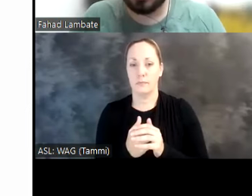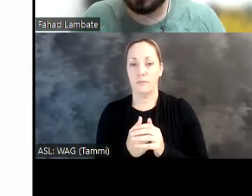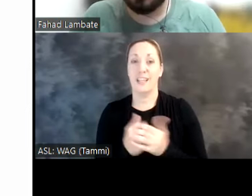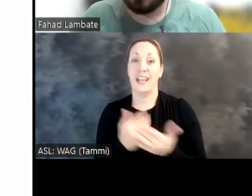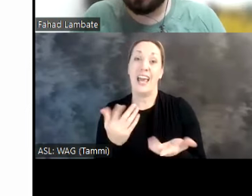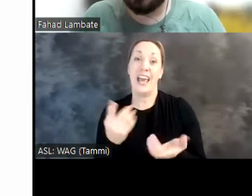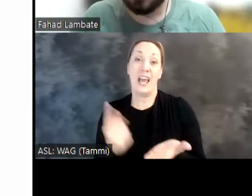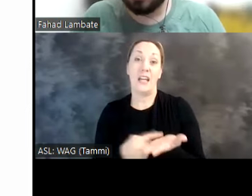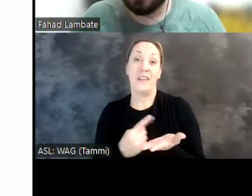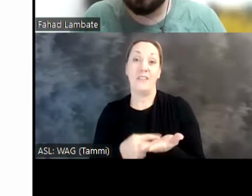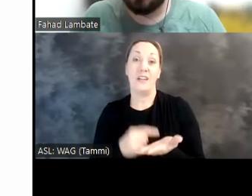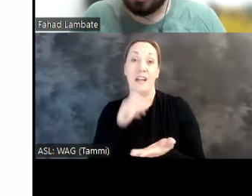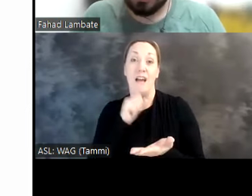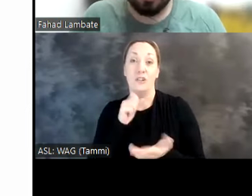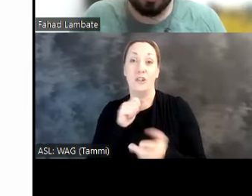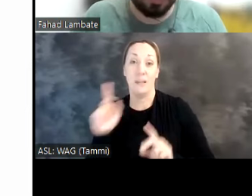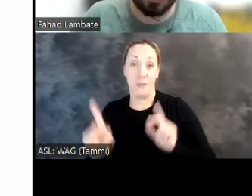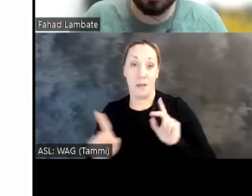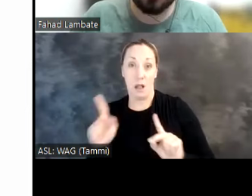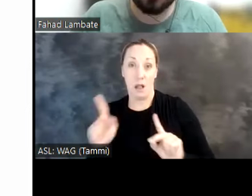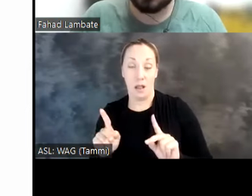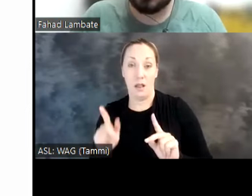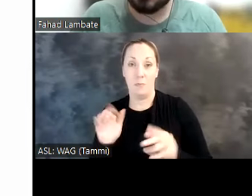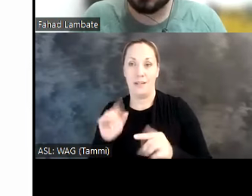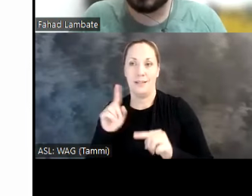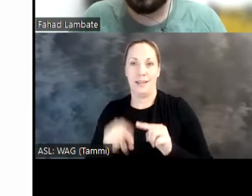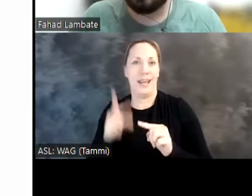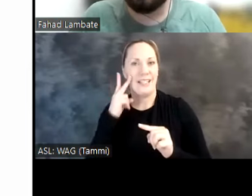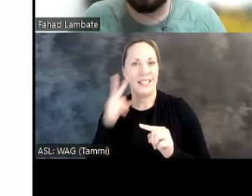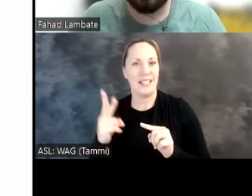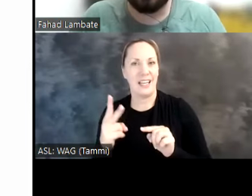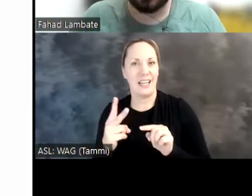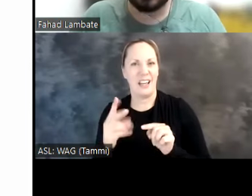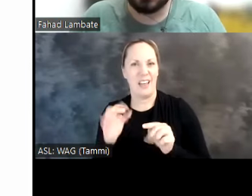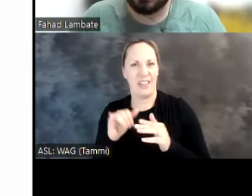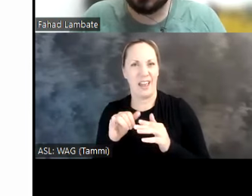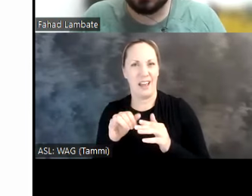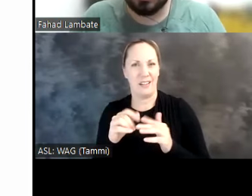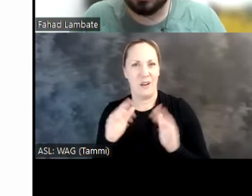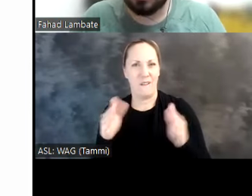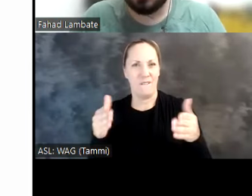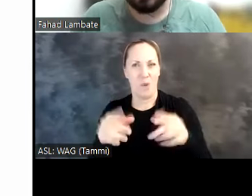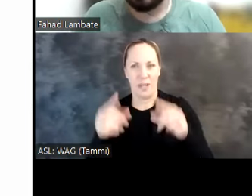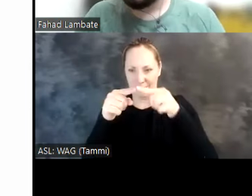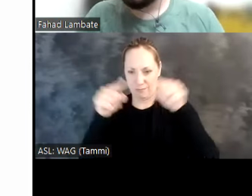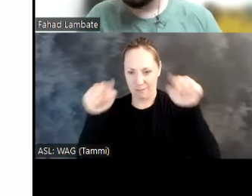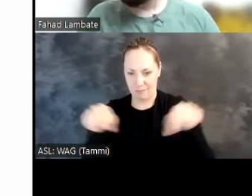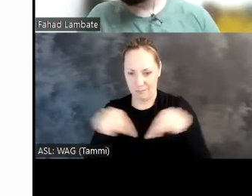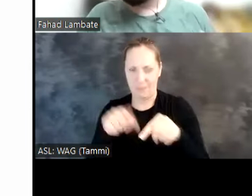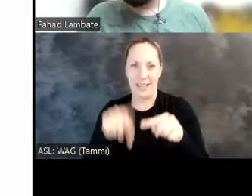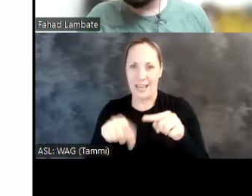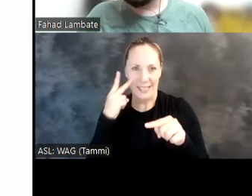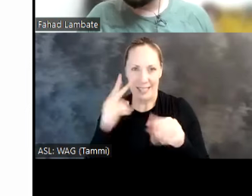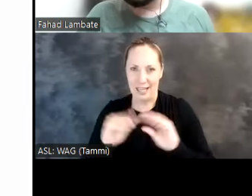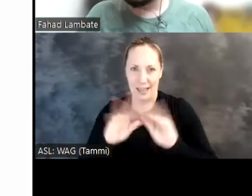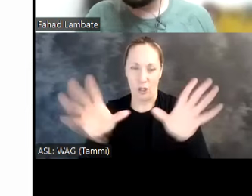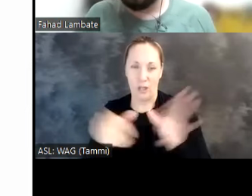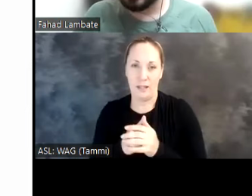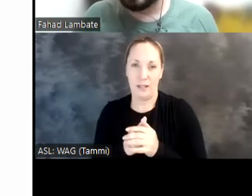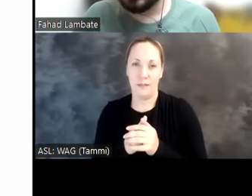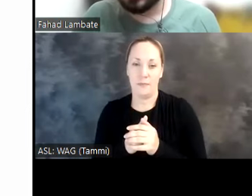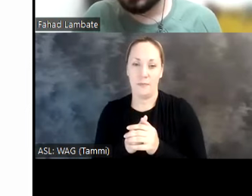because even they won't be able to see such kind of focus indicator clearly. To be honest, if